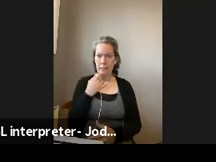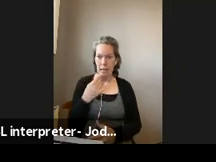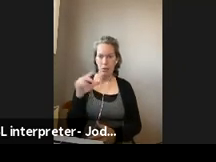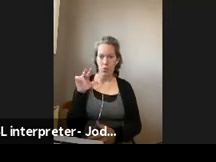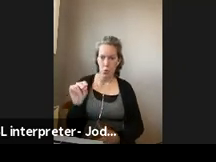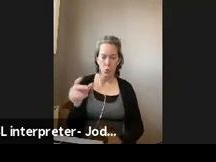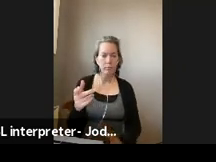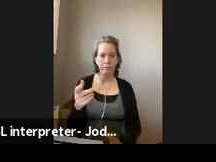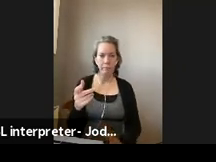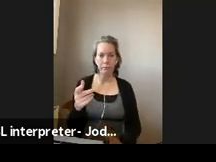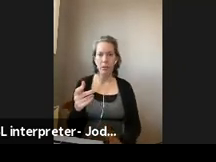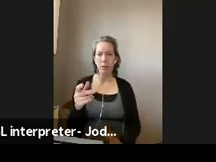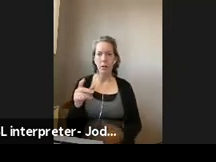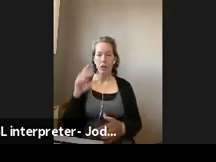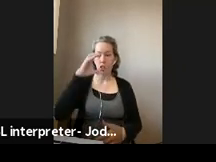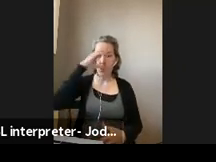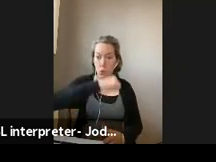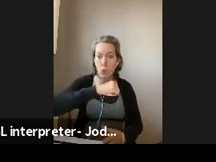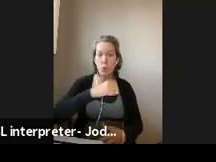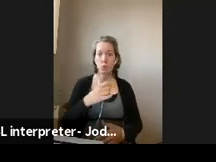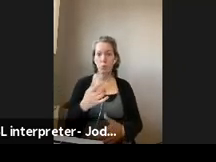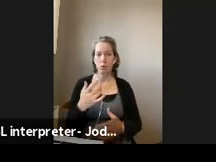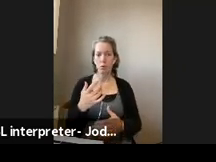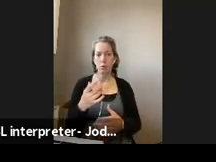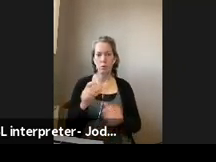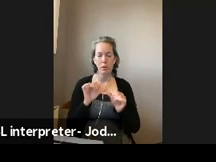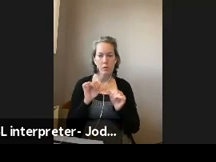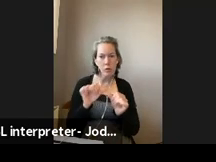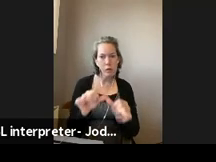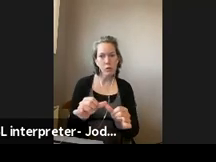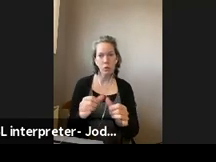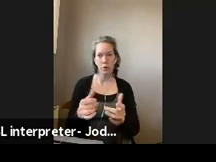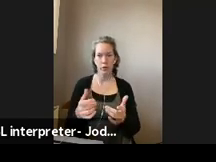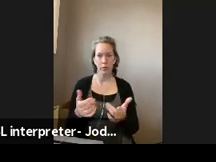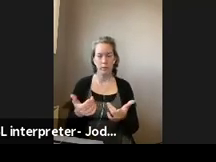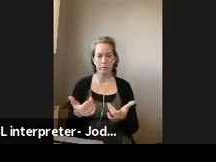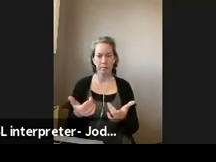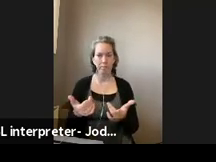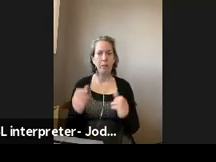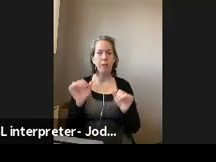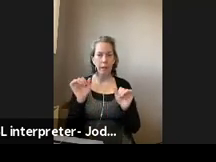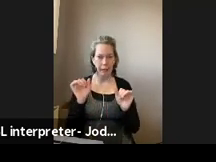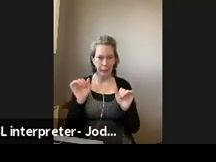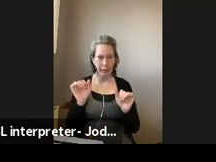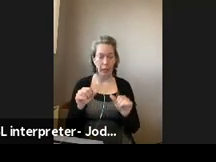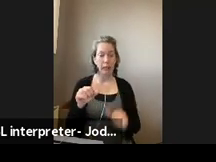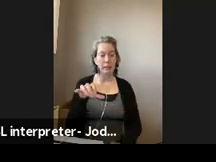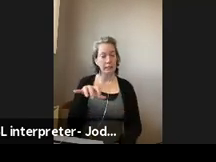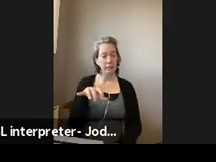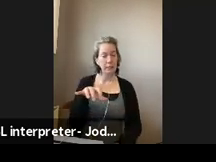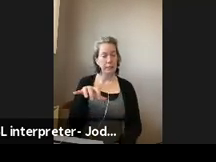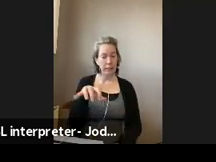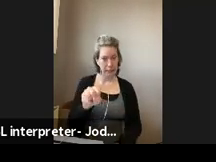or implied, and it must be ongoing. And consent can be withdrawn. And I think